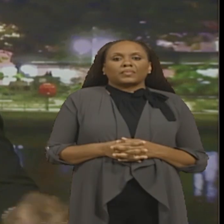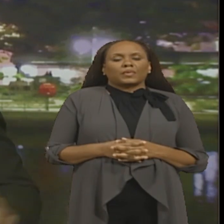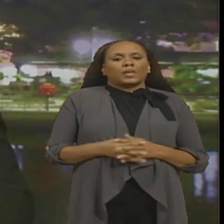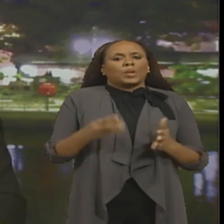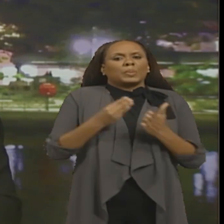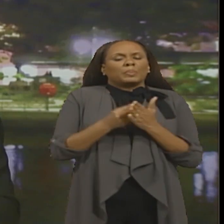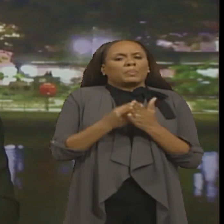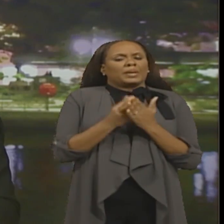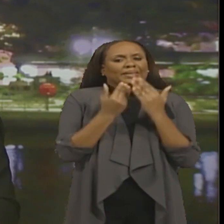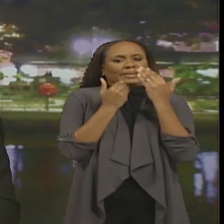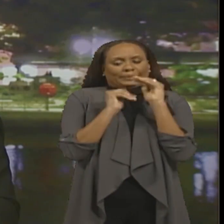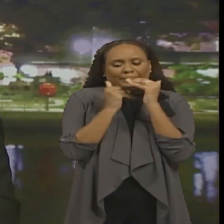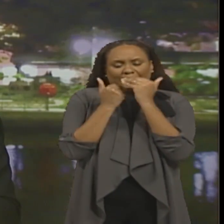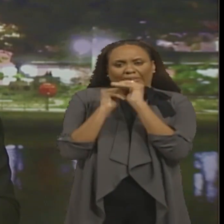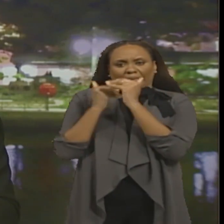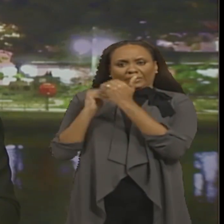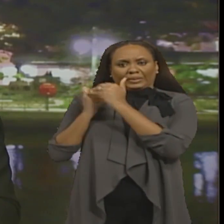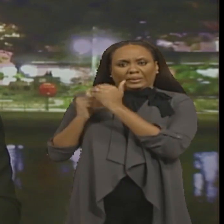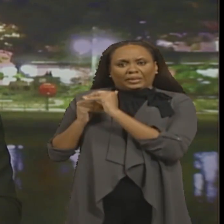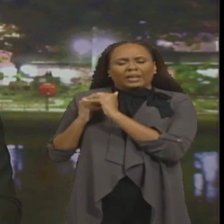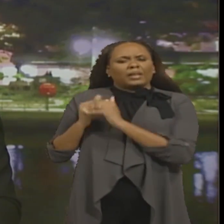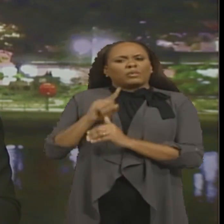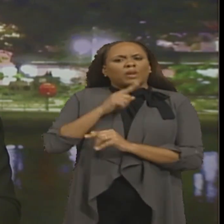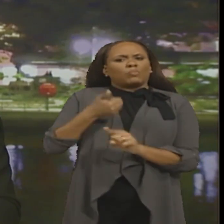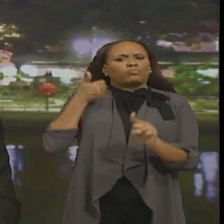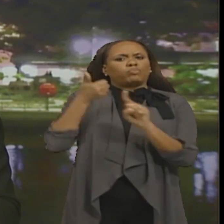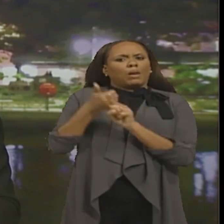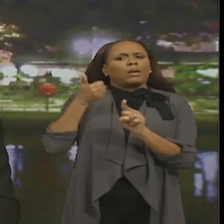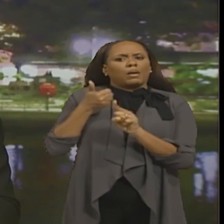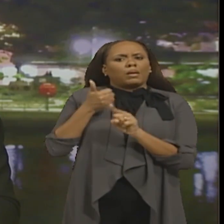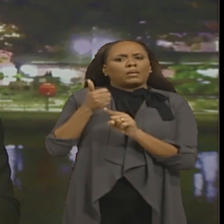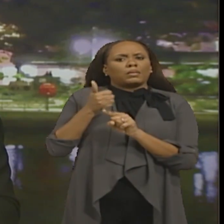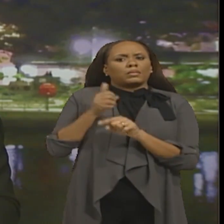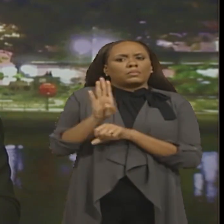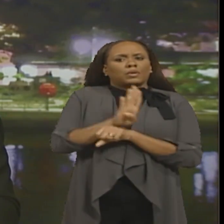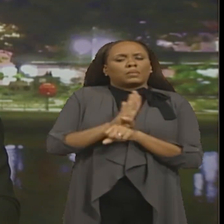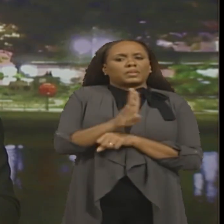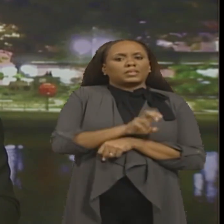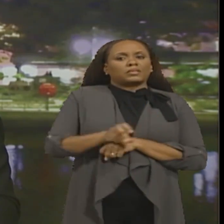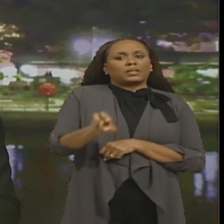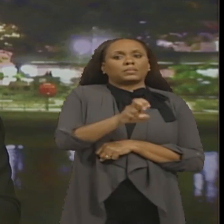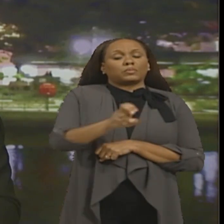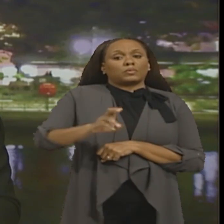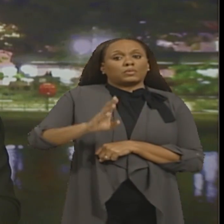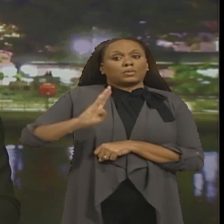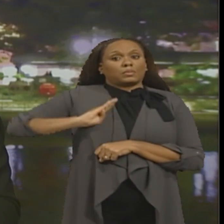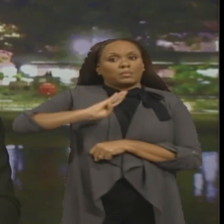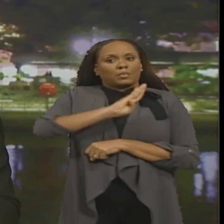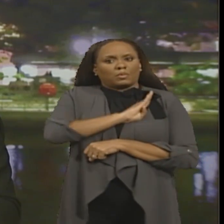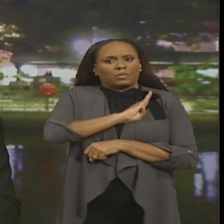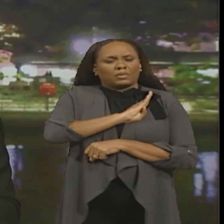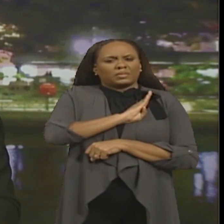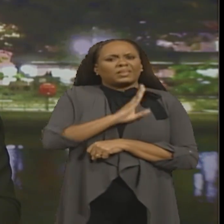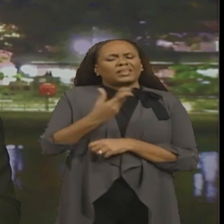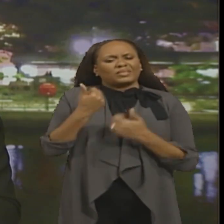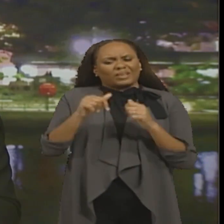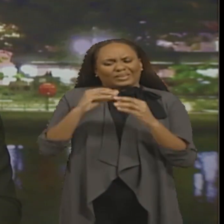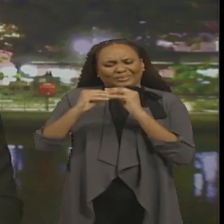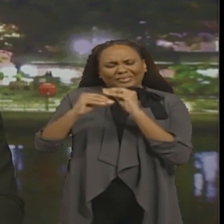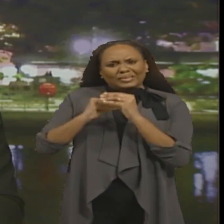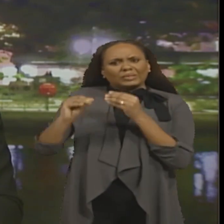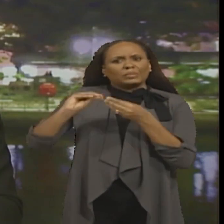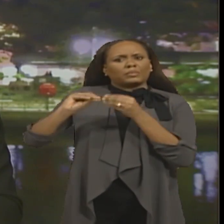Budgetary and resource constraints are having an impact on the state-owned Barbados Transport Board's ability to rectify problems in a timely